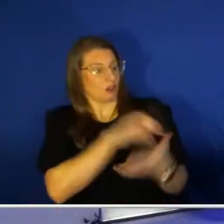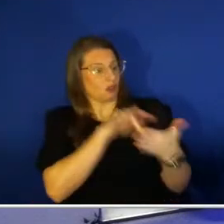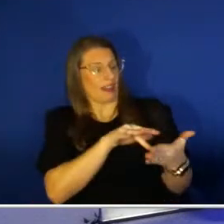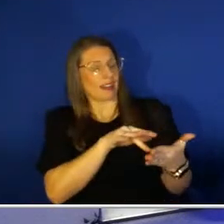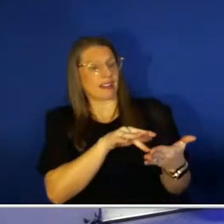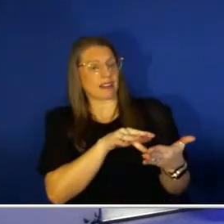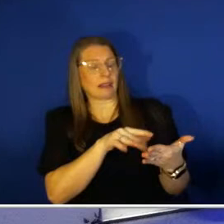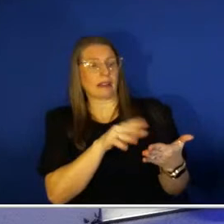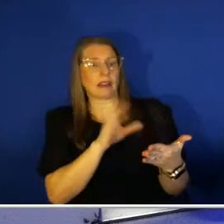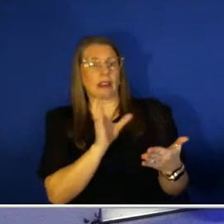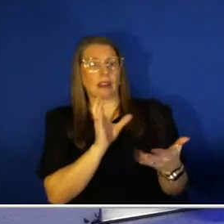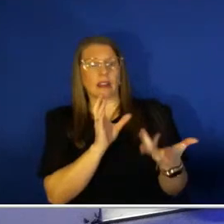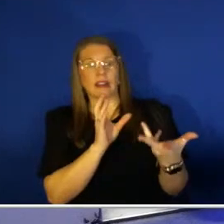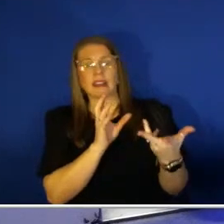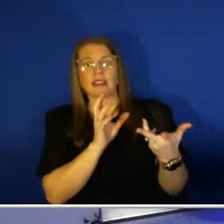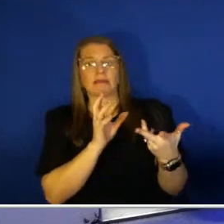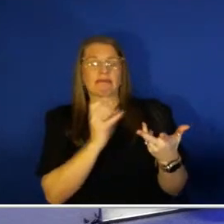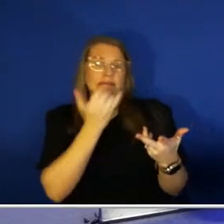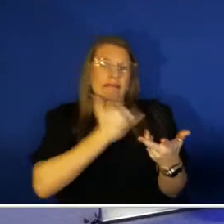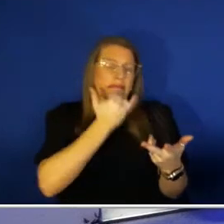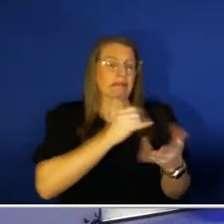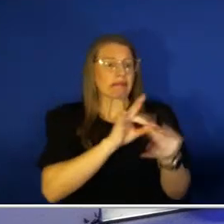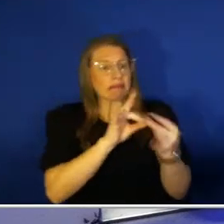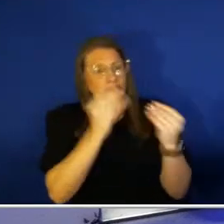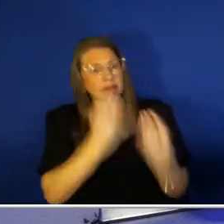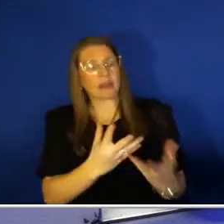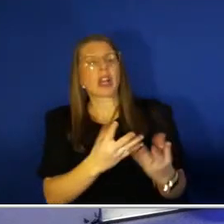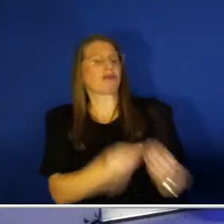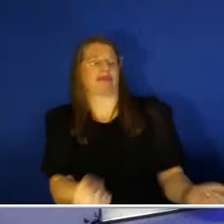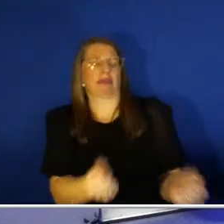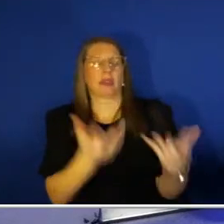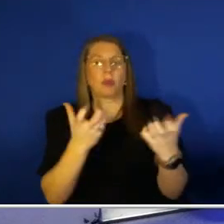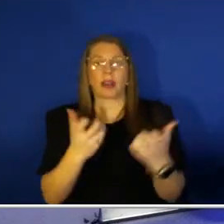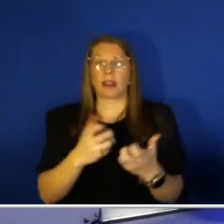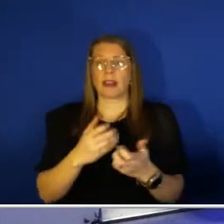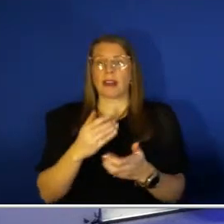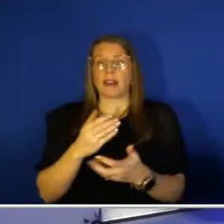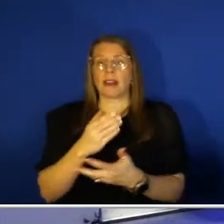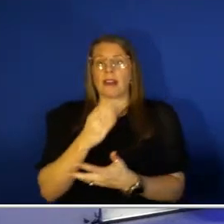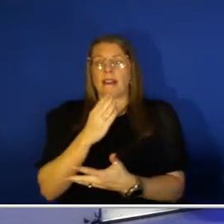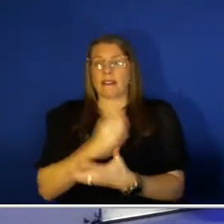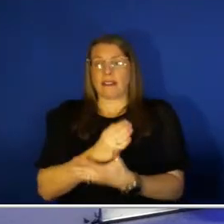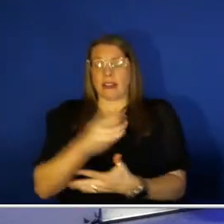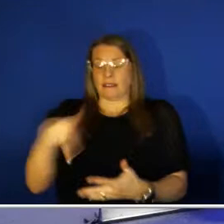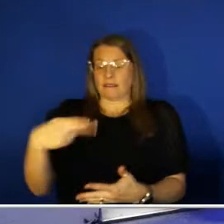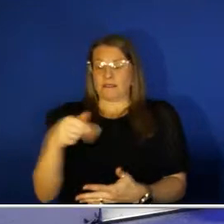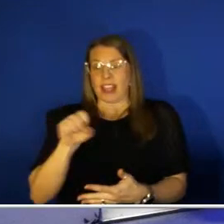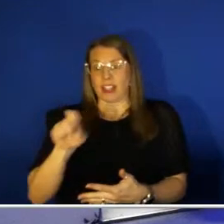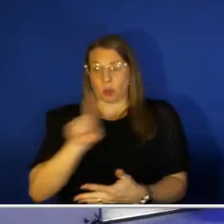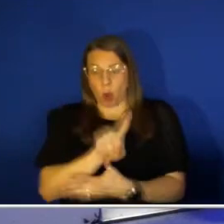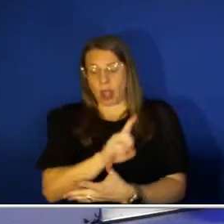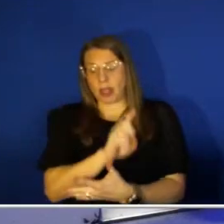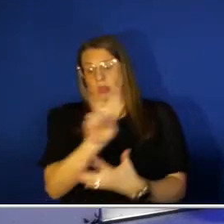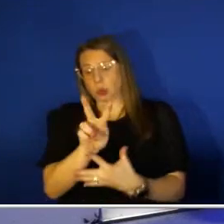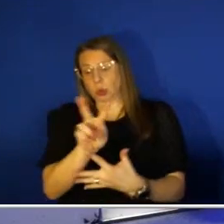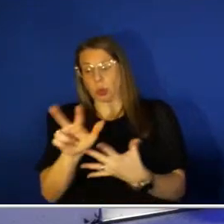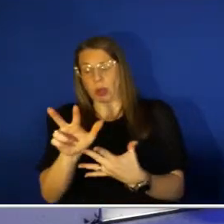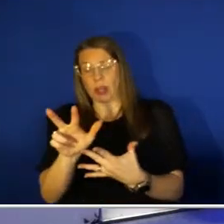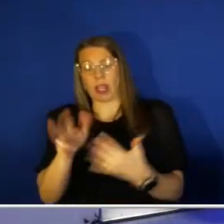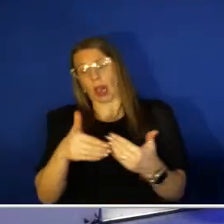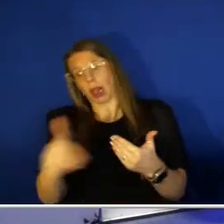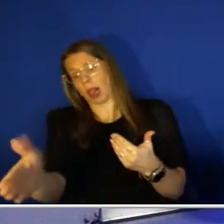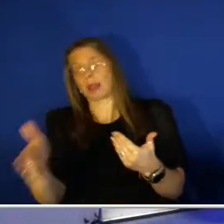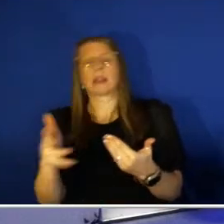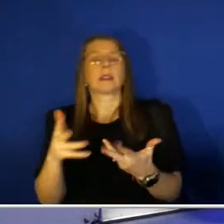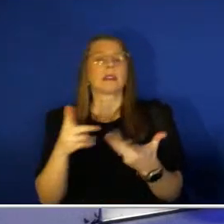path. When we hear about trials, we talk about phase 1, phase 2, phase 3, and beyond. Tell us what's happening in those phases. Yes,